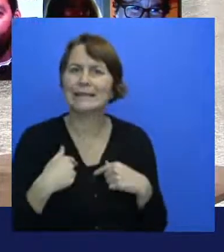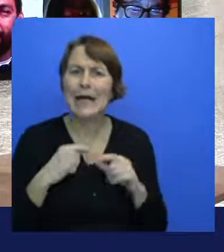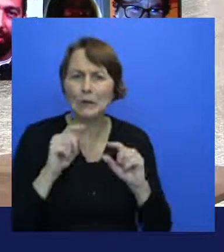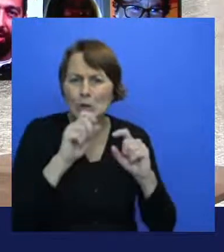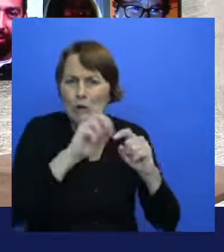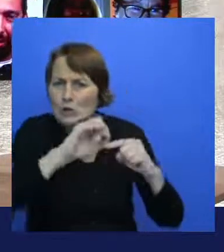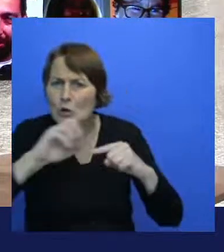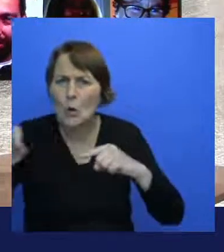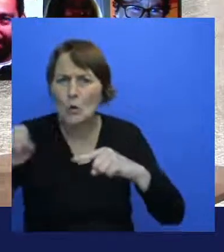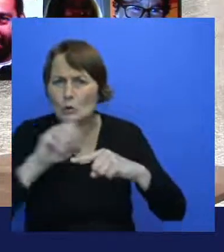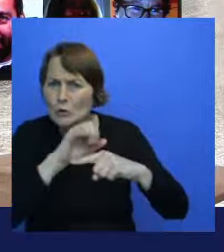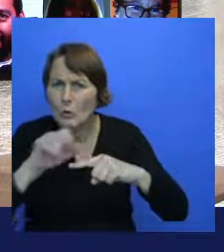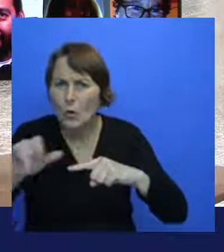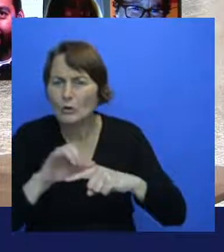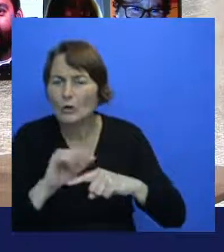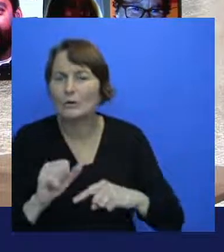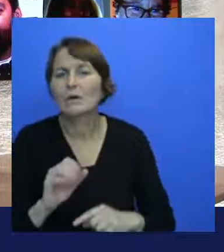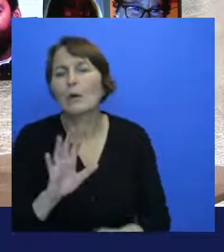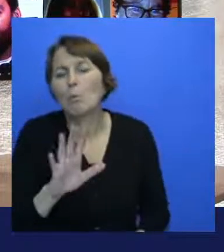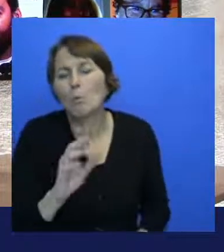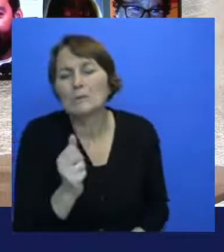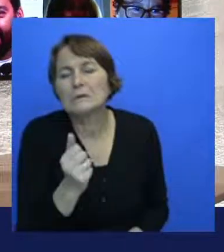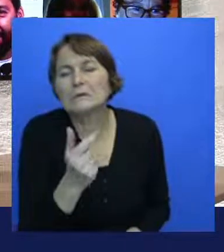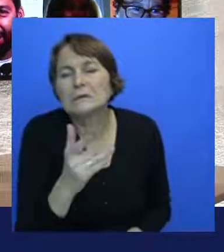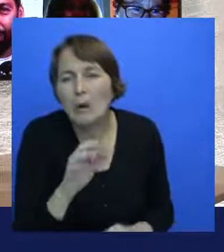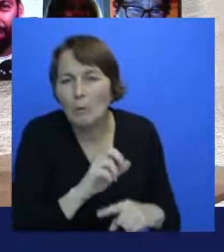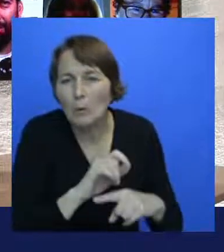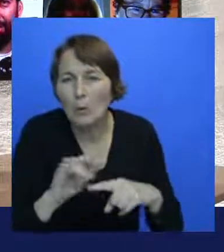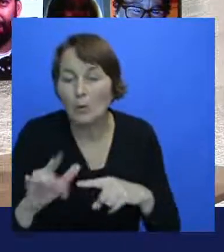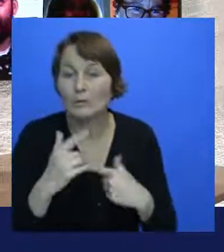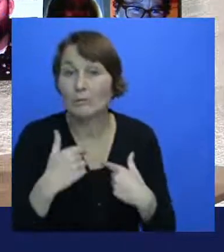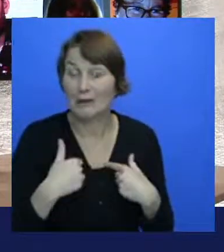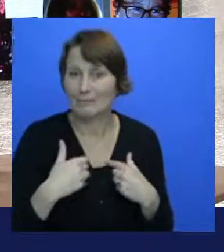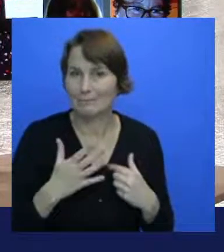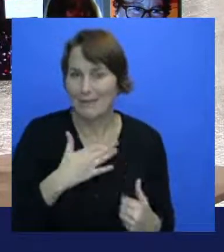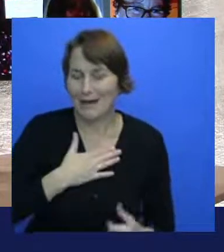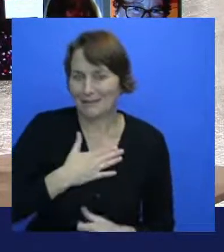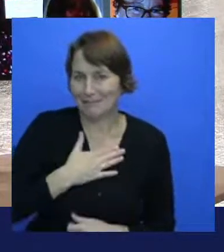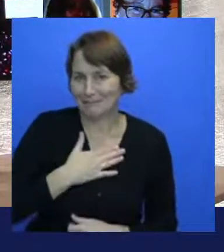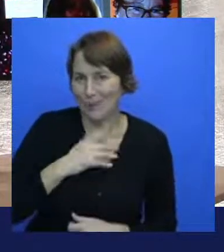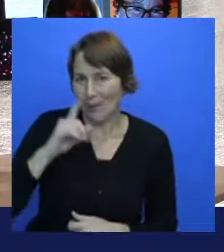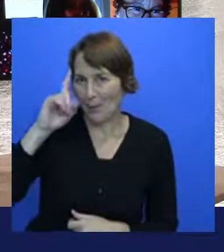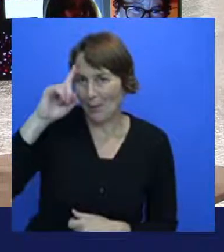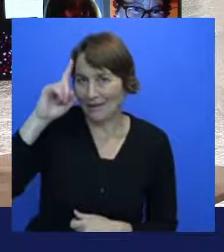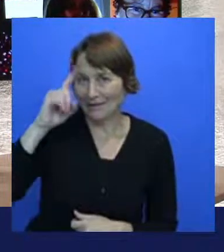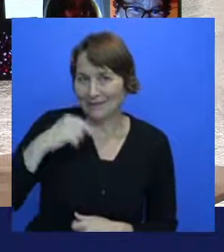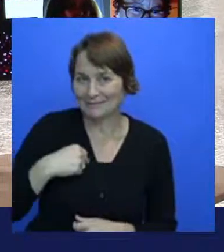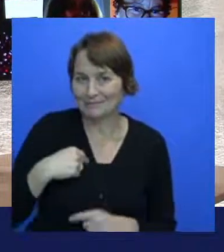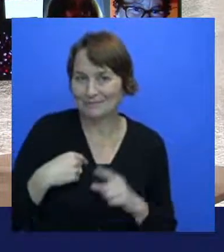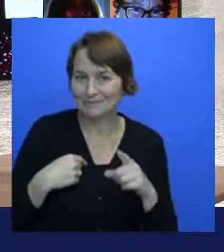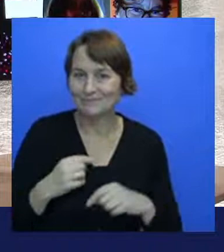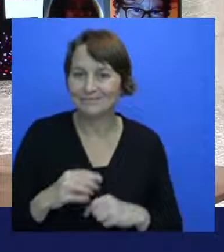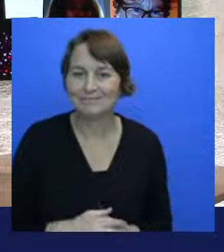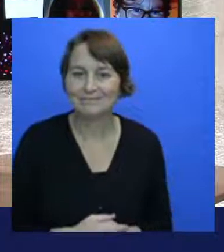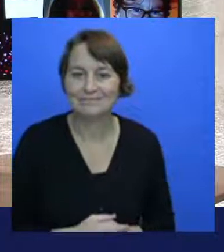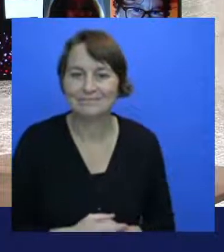Well, there is some code, but that's the way I see it. Willem, so it looks like your audio is back. Is that right?